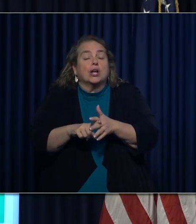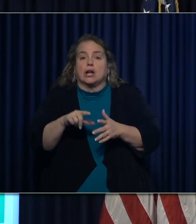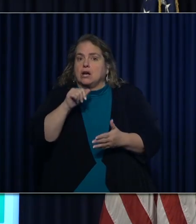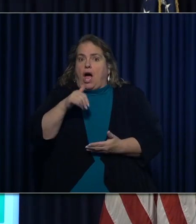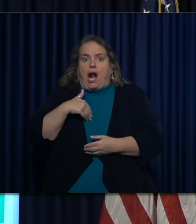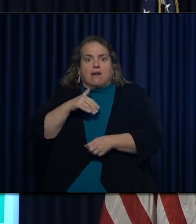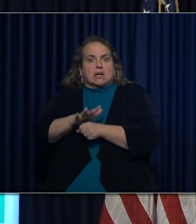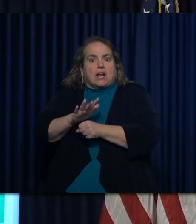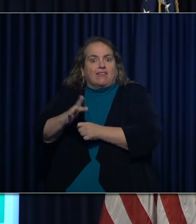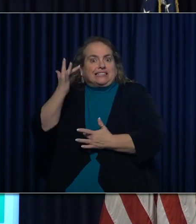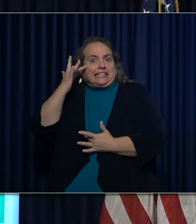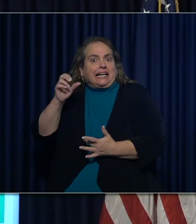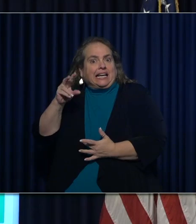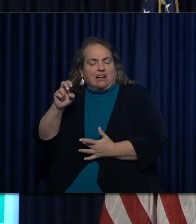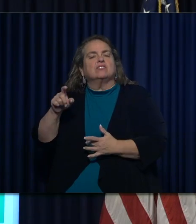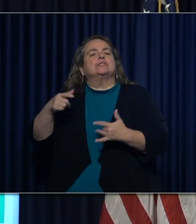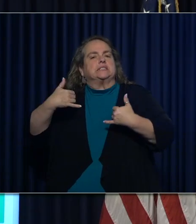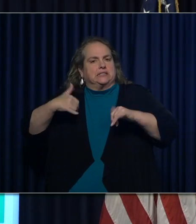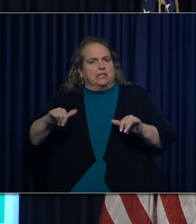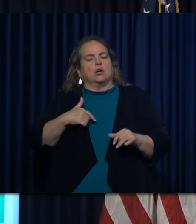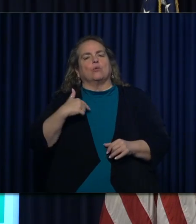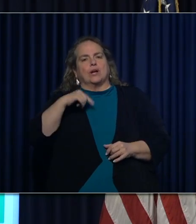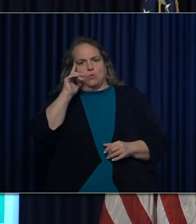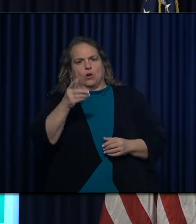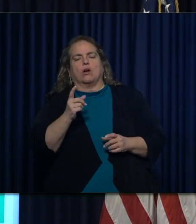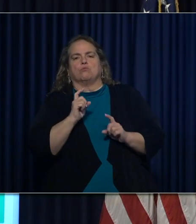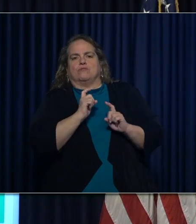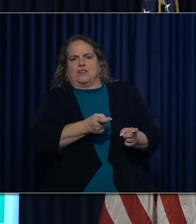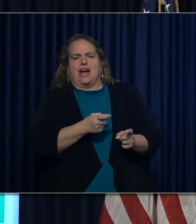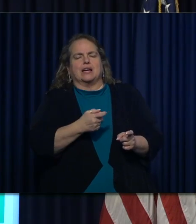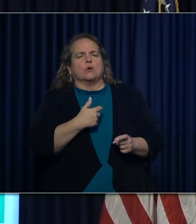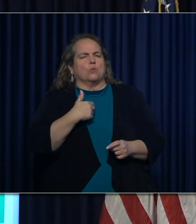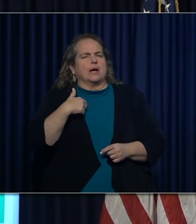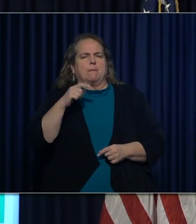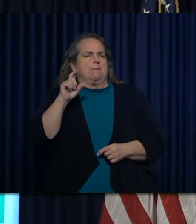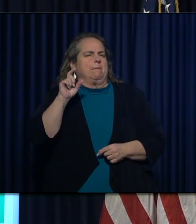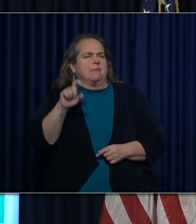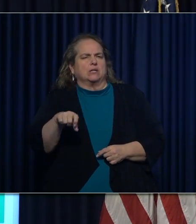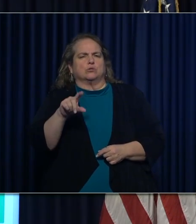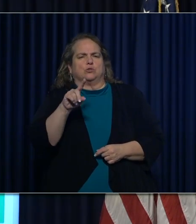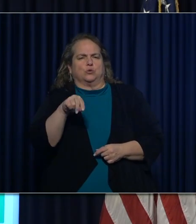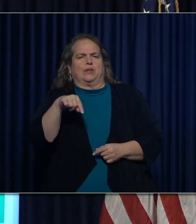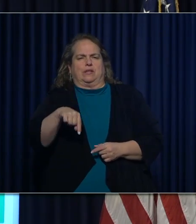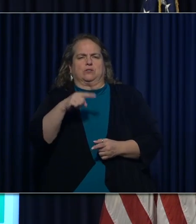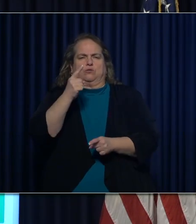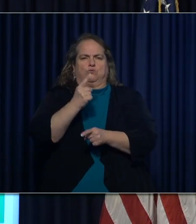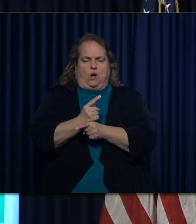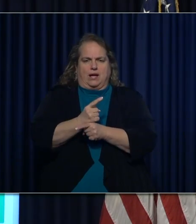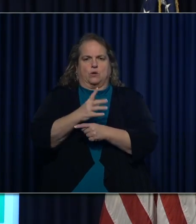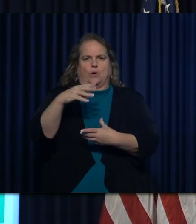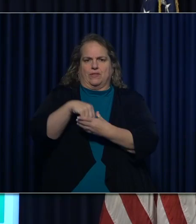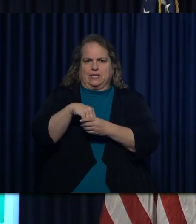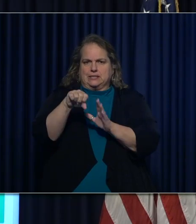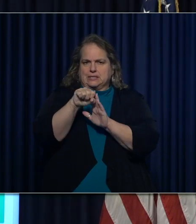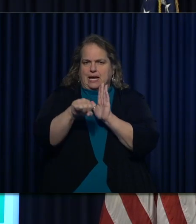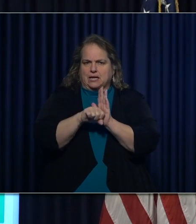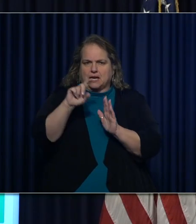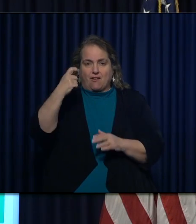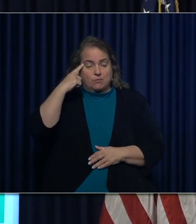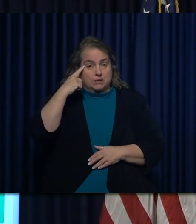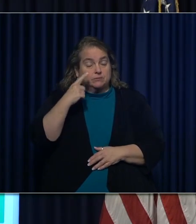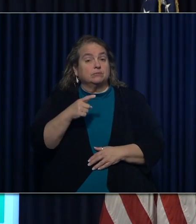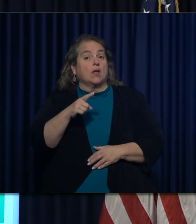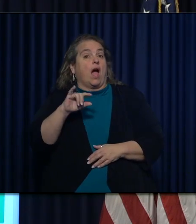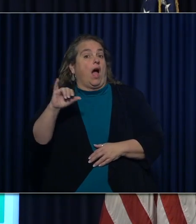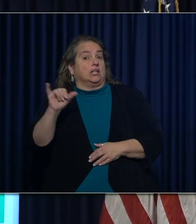of sick leave. We've got to make sure that we're doing this right inside of state government. Additionally, the CDC has put out